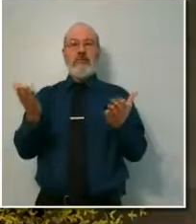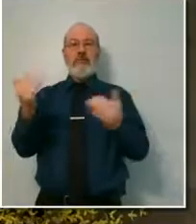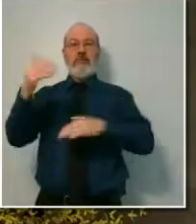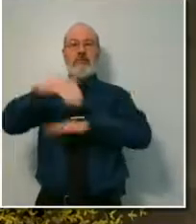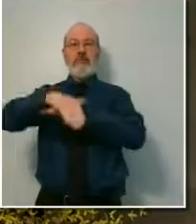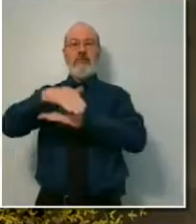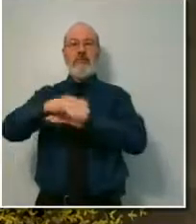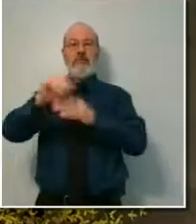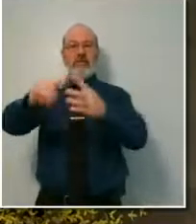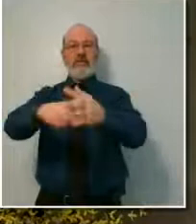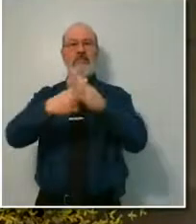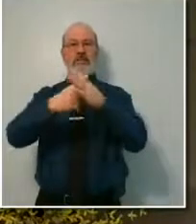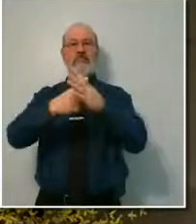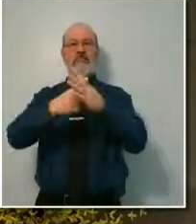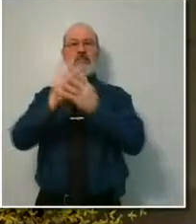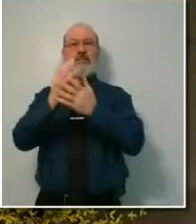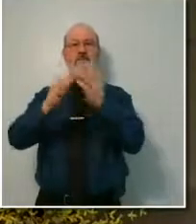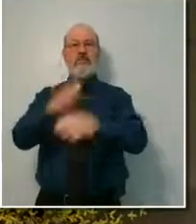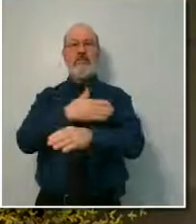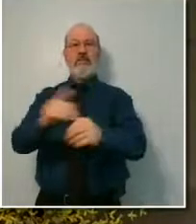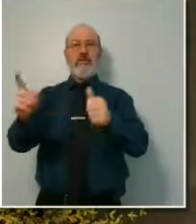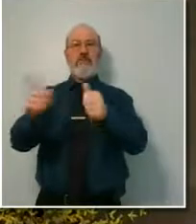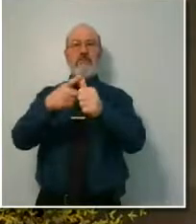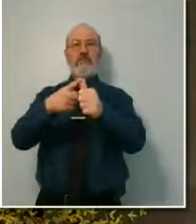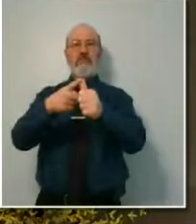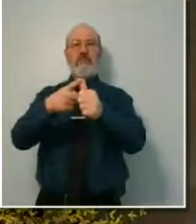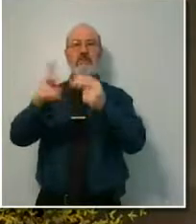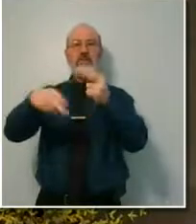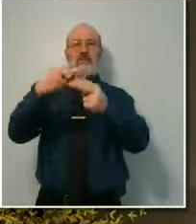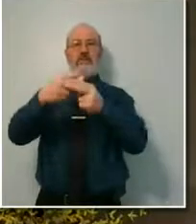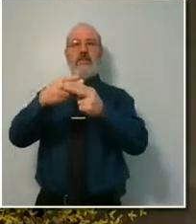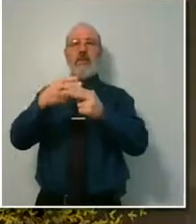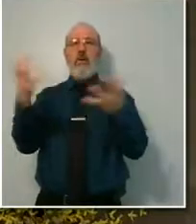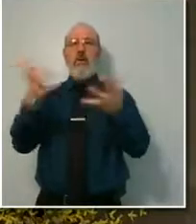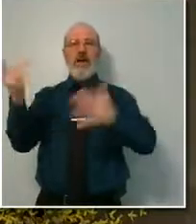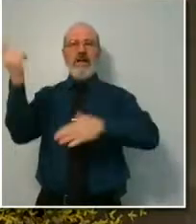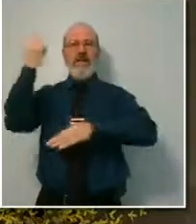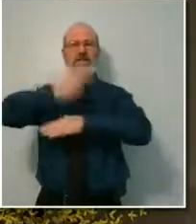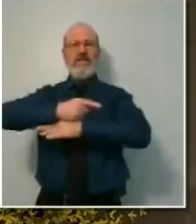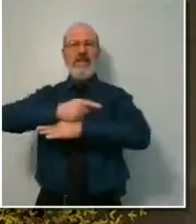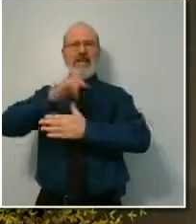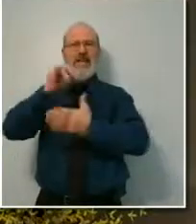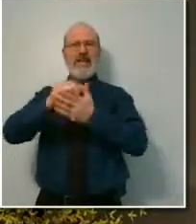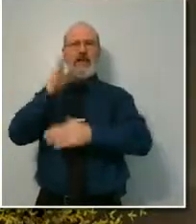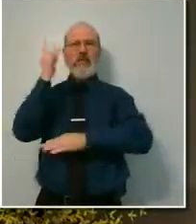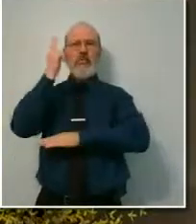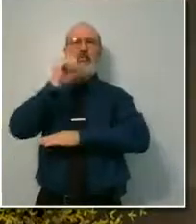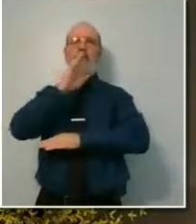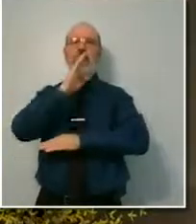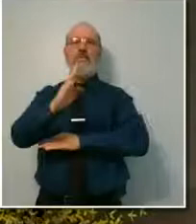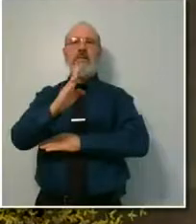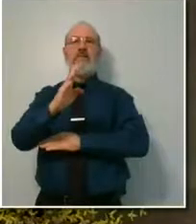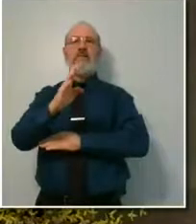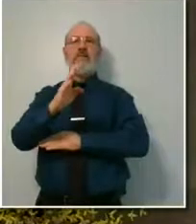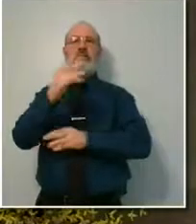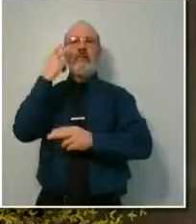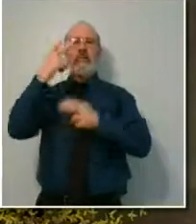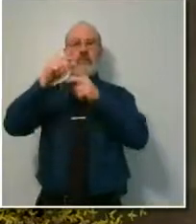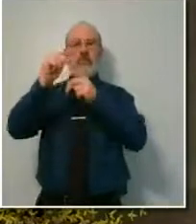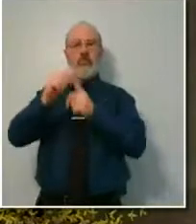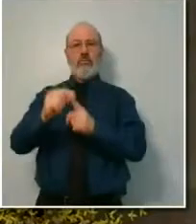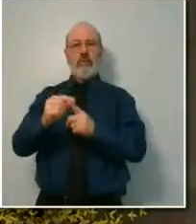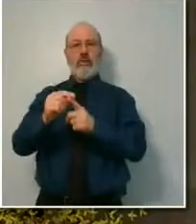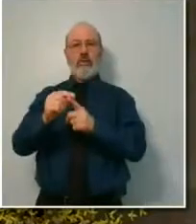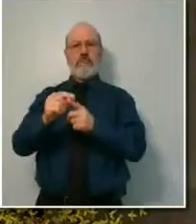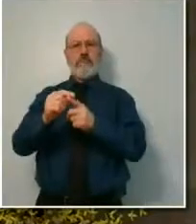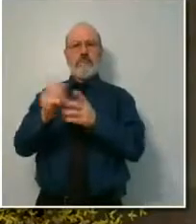with a couple of songs. The first one is going to be What a Day That Will Be. You should see the lyric on your screens. And I encourage you to sing out loud